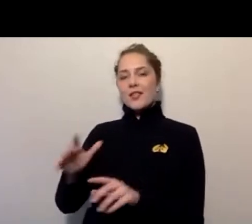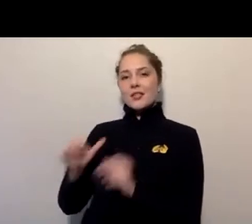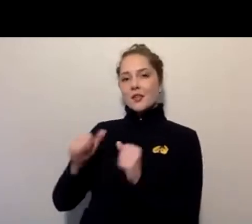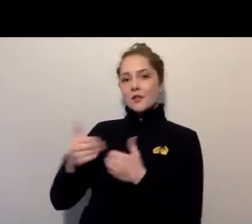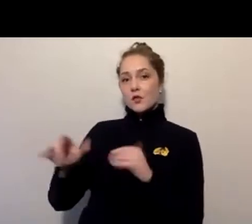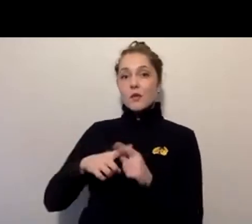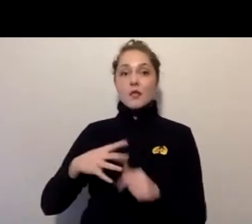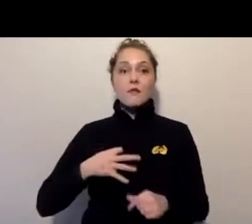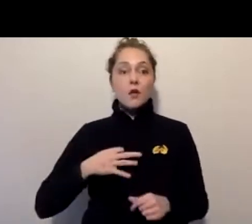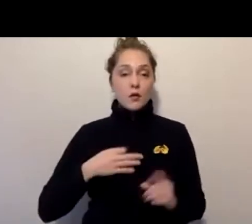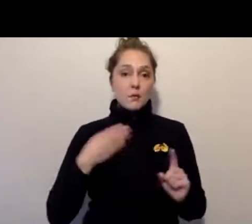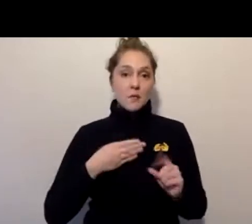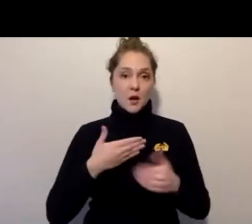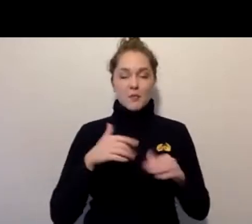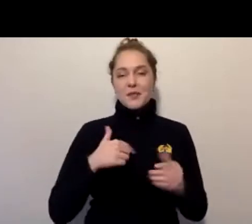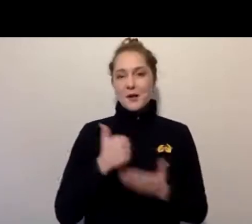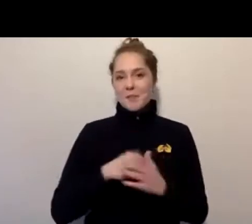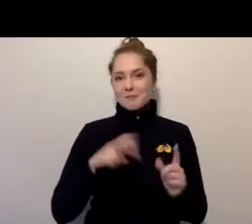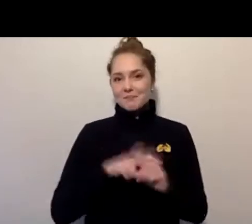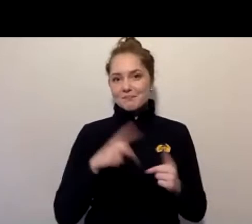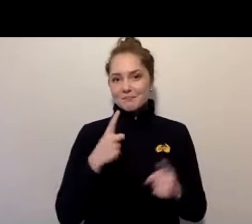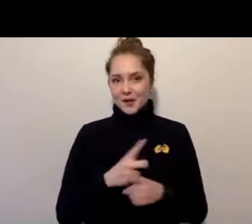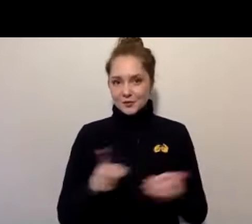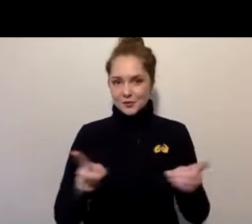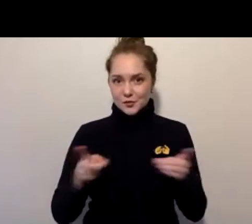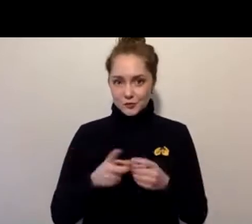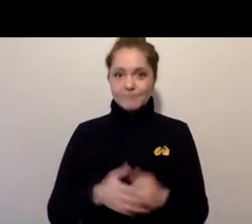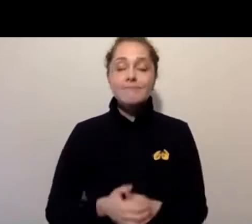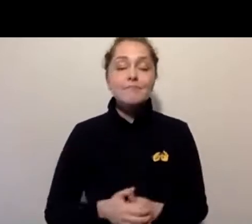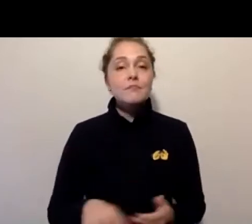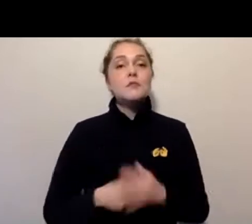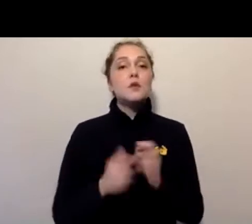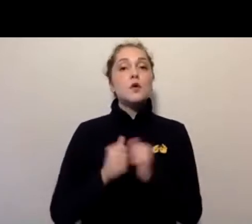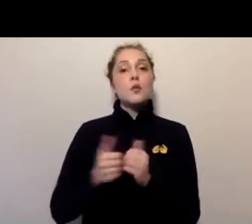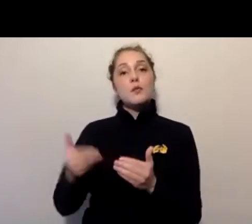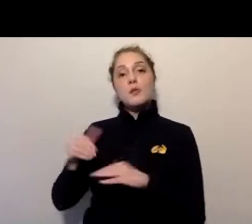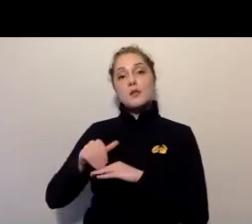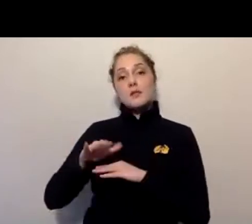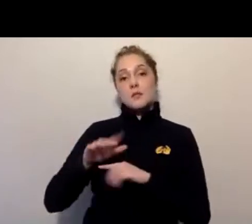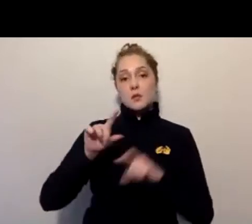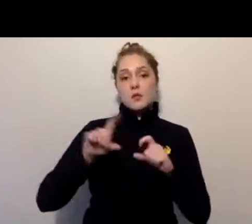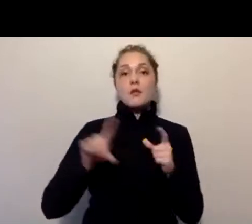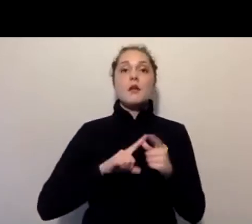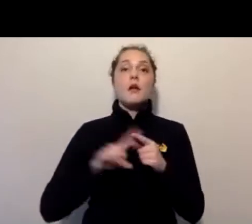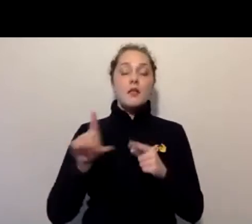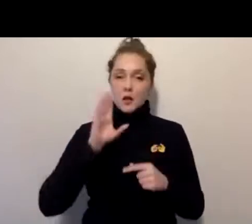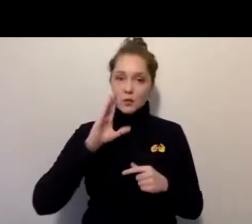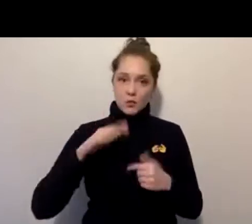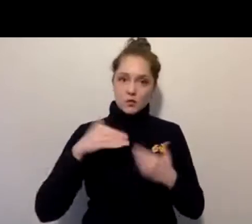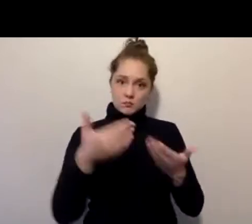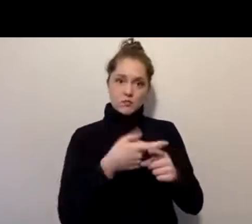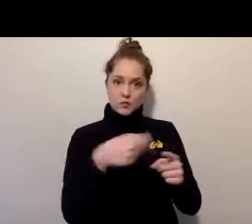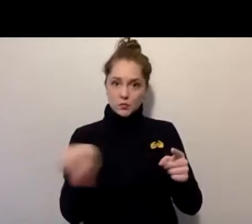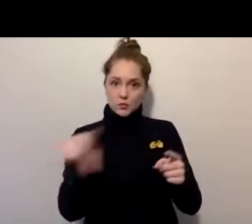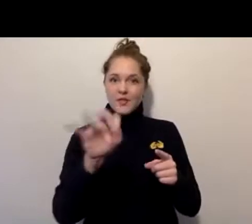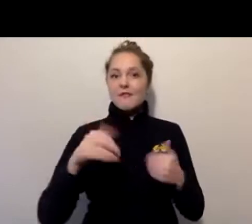in the main room will assist you. We will begin with pre-submitted questions and then entertain questions from the floor if